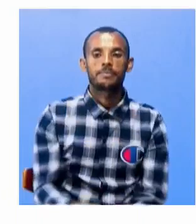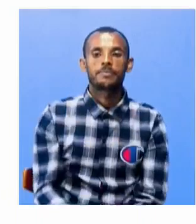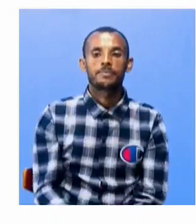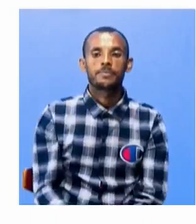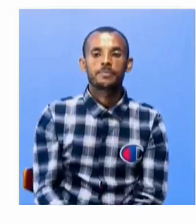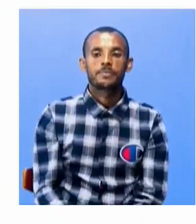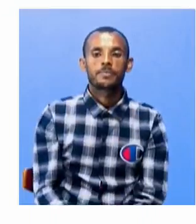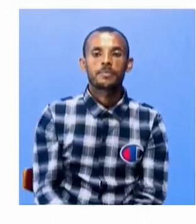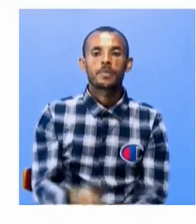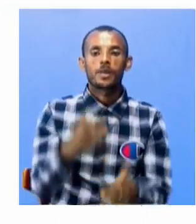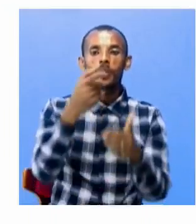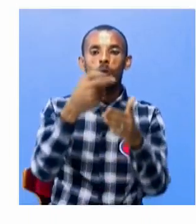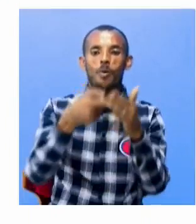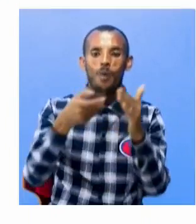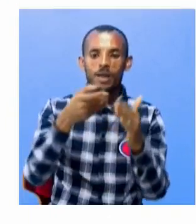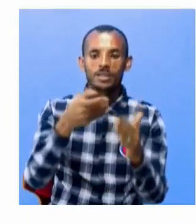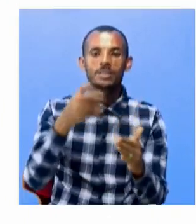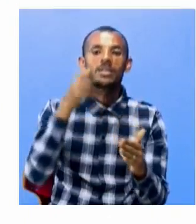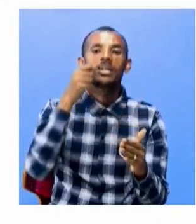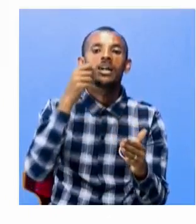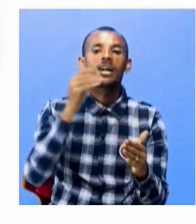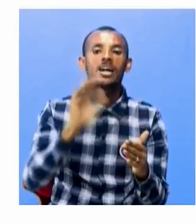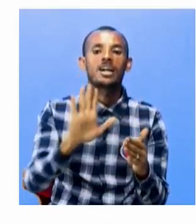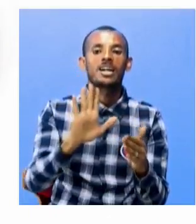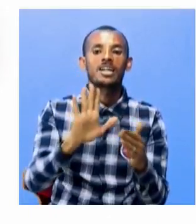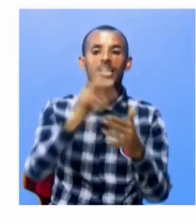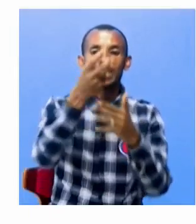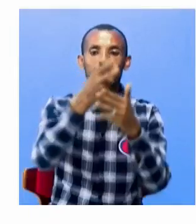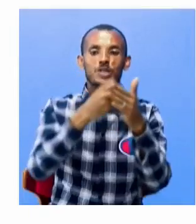What's her score in percent?